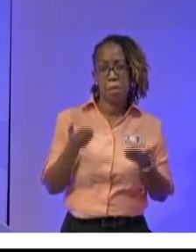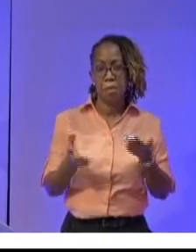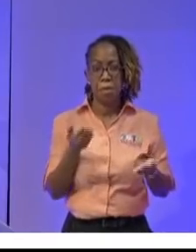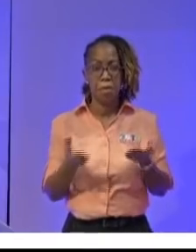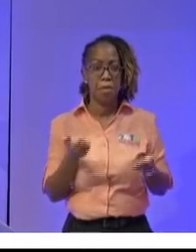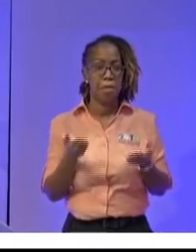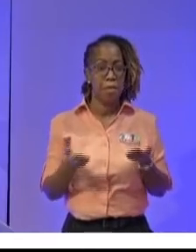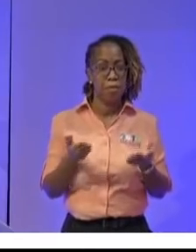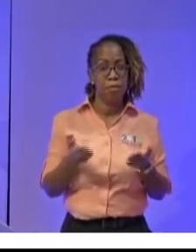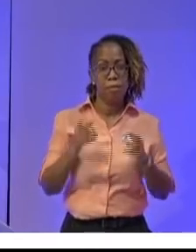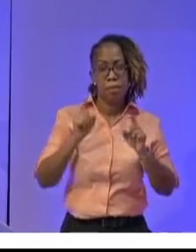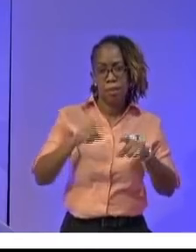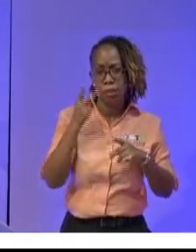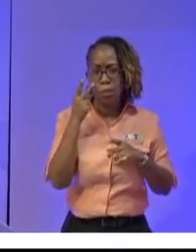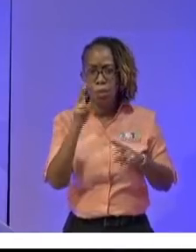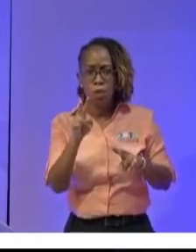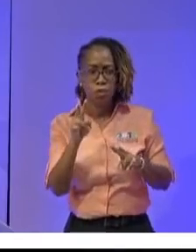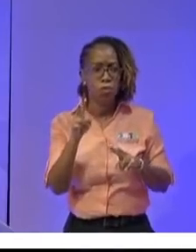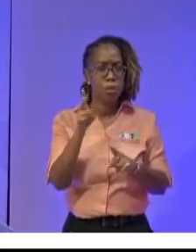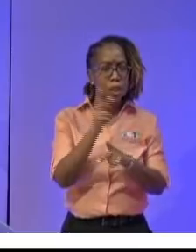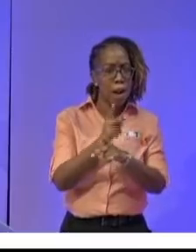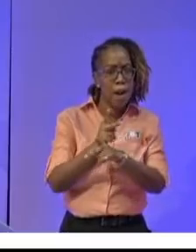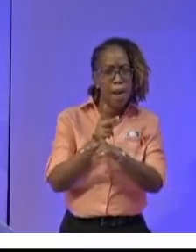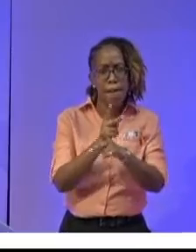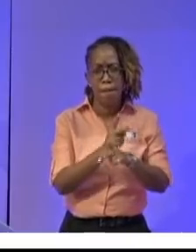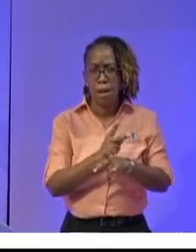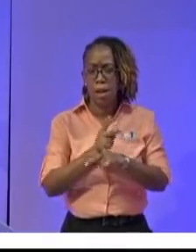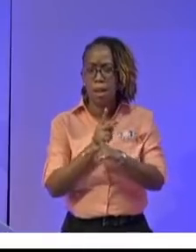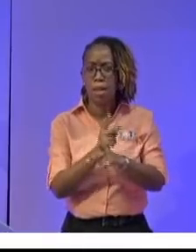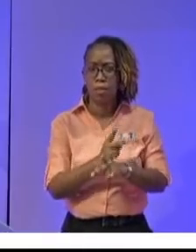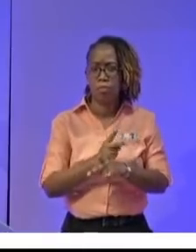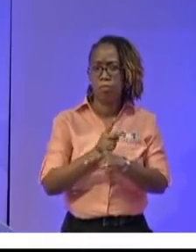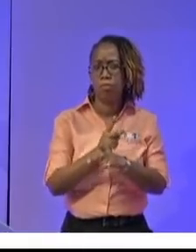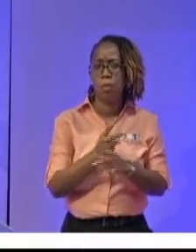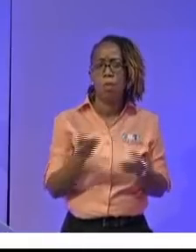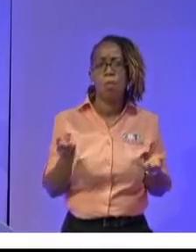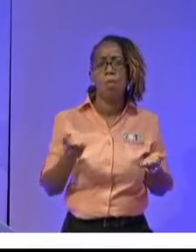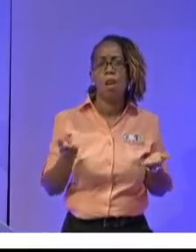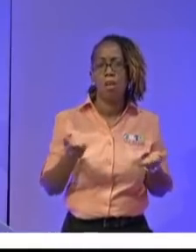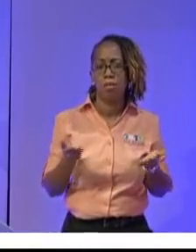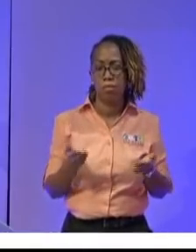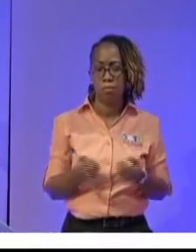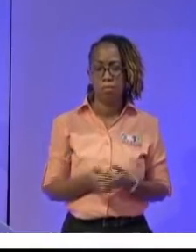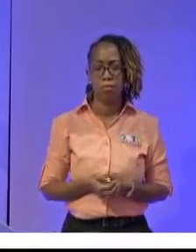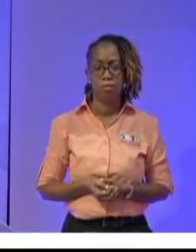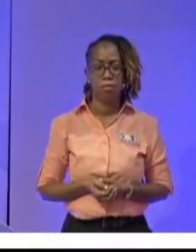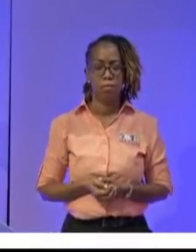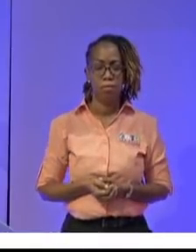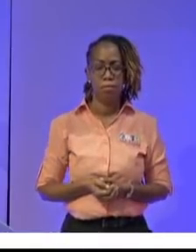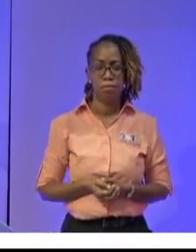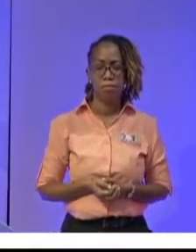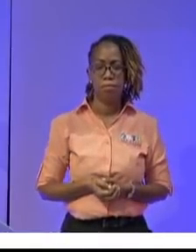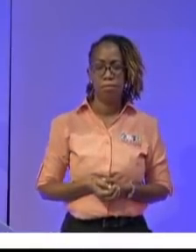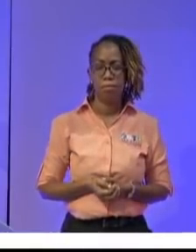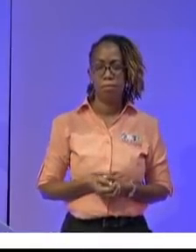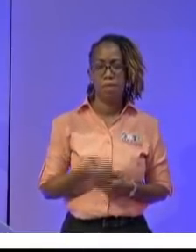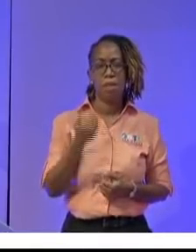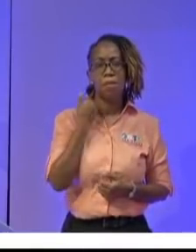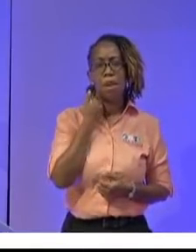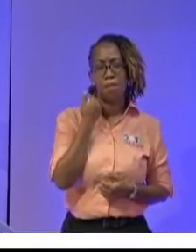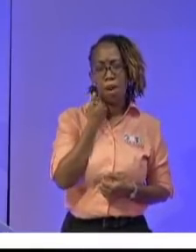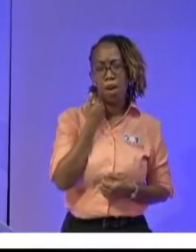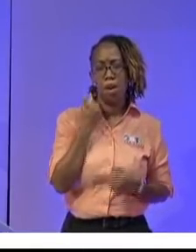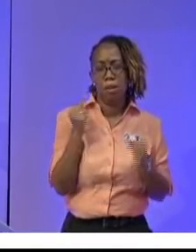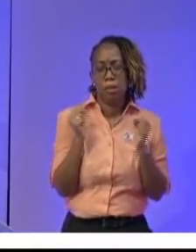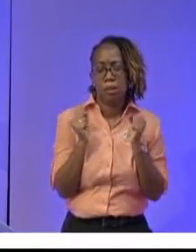on in the coming weeks and days. So just to reiterate, the signs and symptoms of COVID-19: fever or chills, cough, shortness